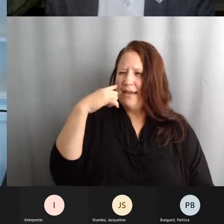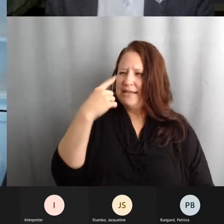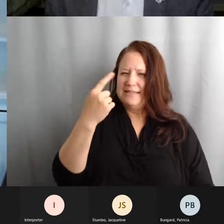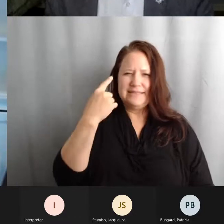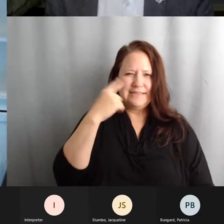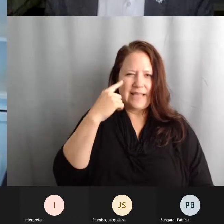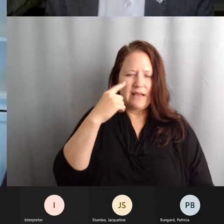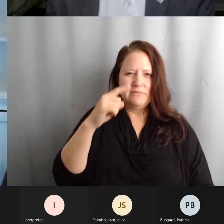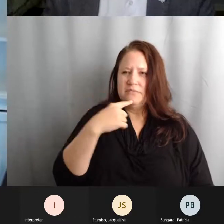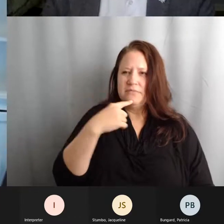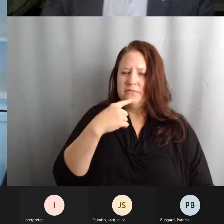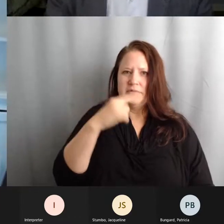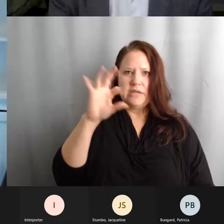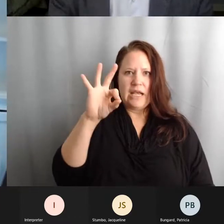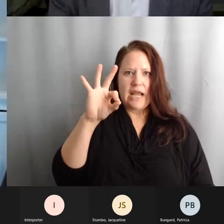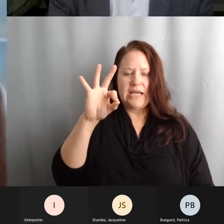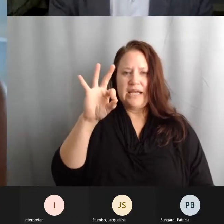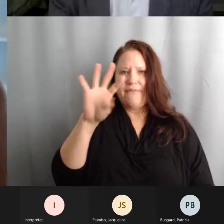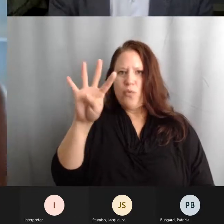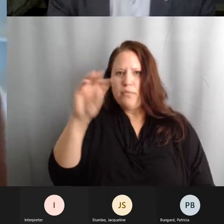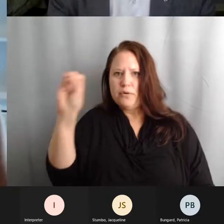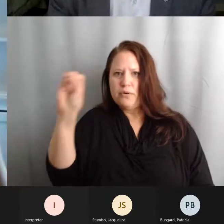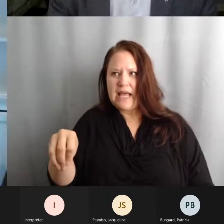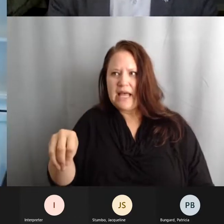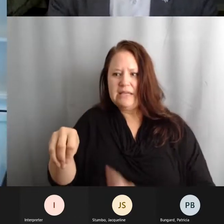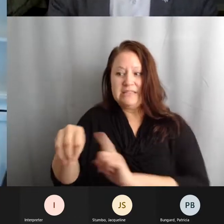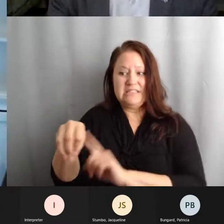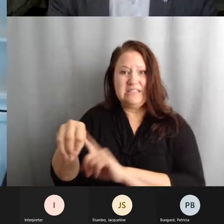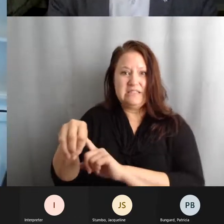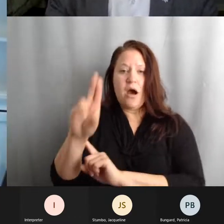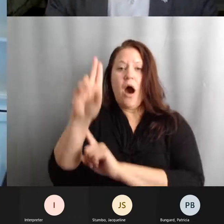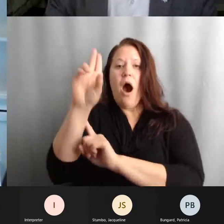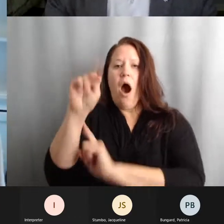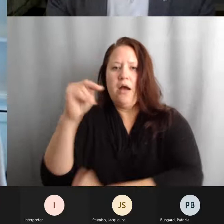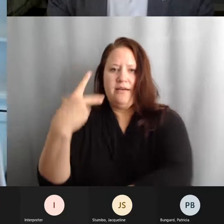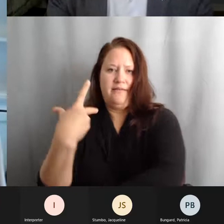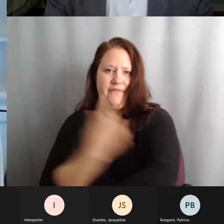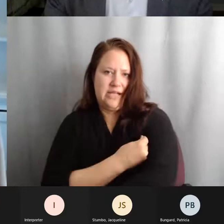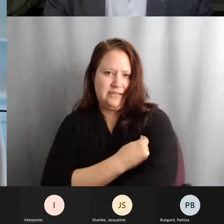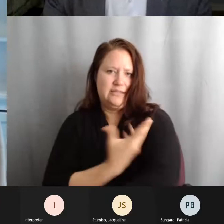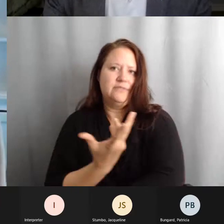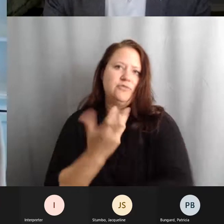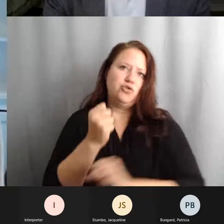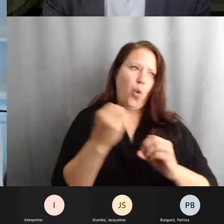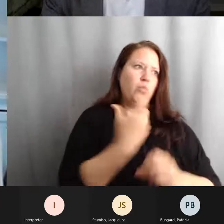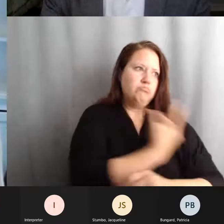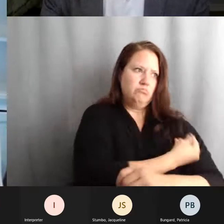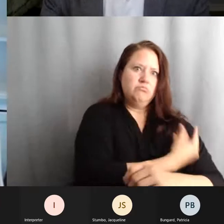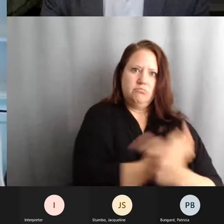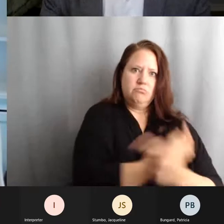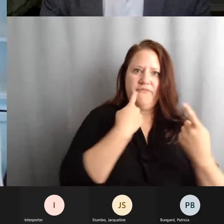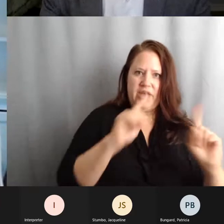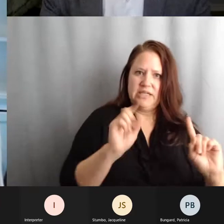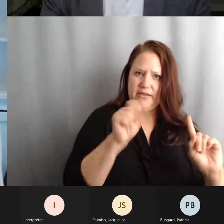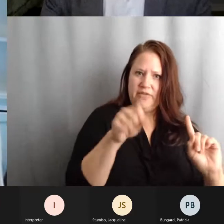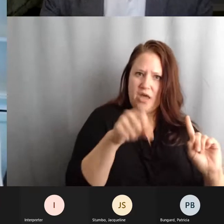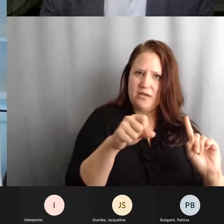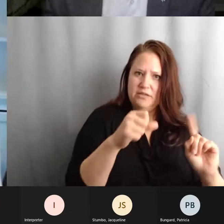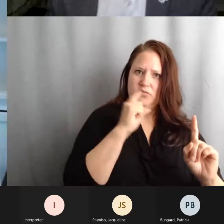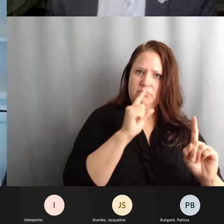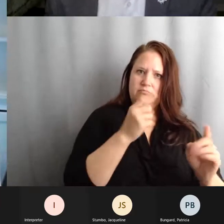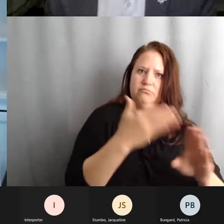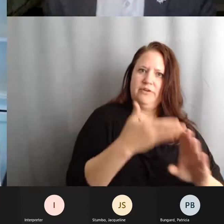of the hospitalizations are in the unvaccinated. So they are holding up for that purpose, but you can still get